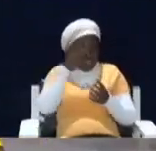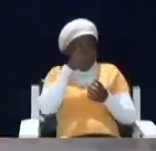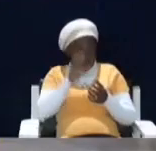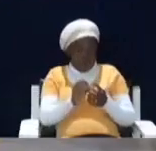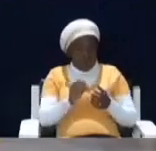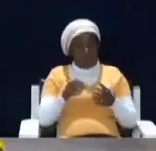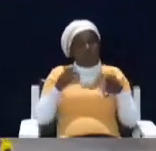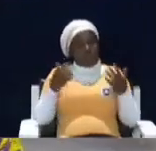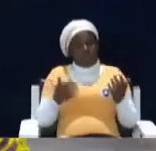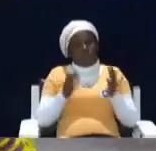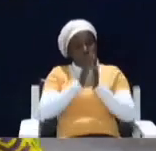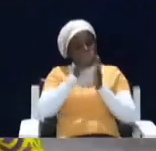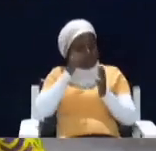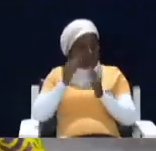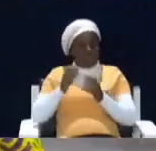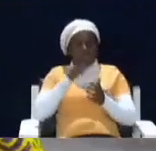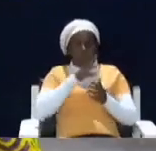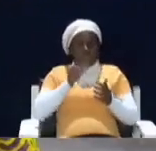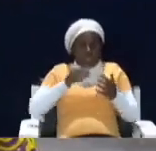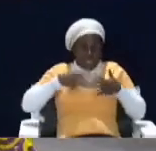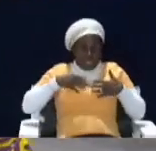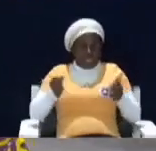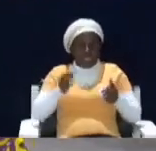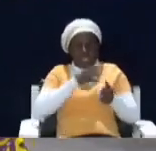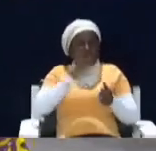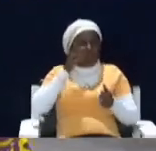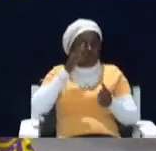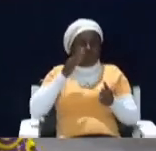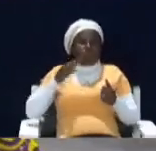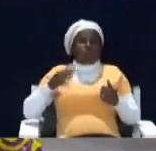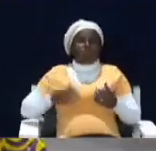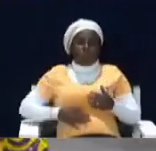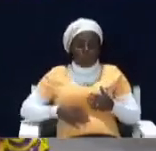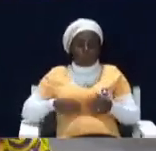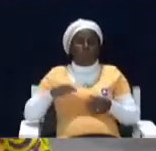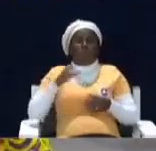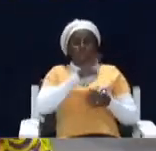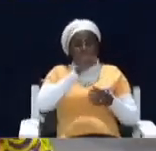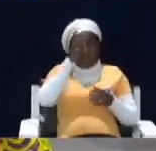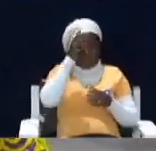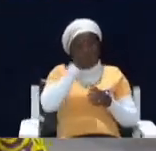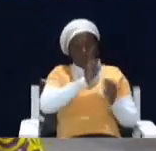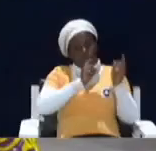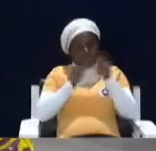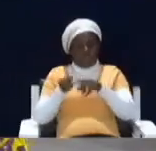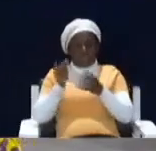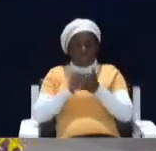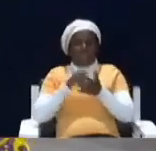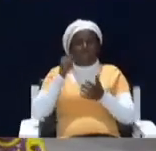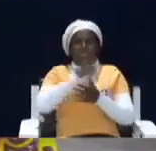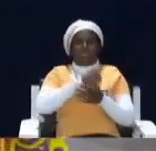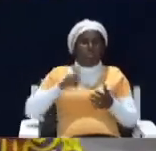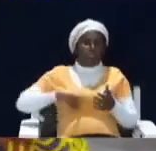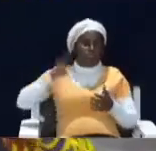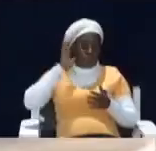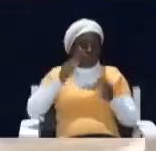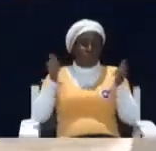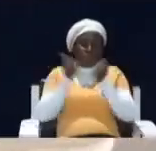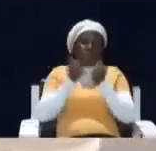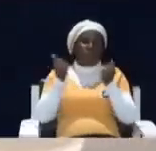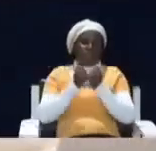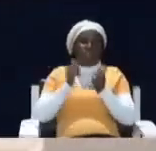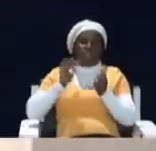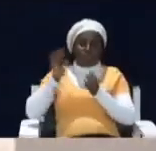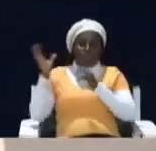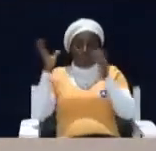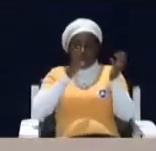concerning healing and fruits of the womb, among other things. Then he replied that the Lord will fight our battle